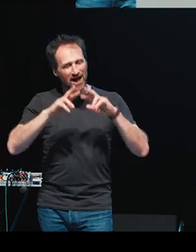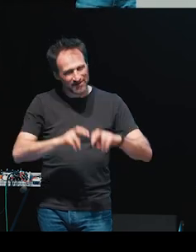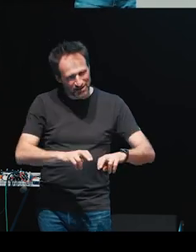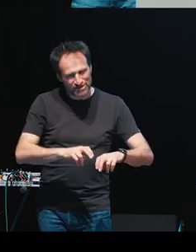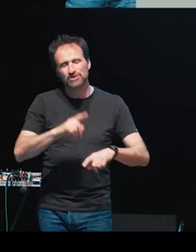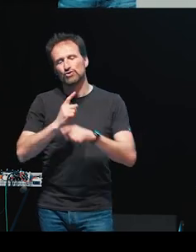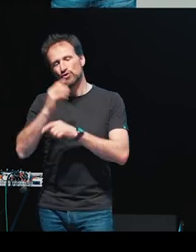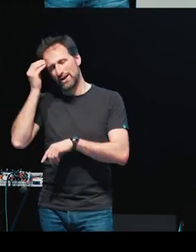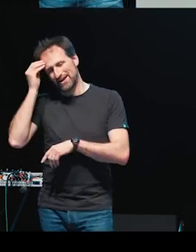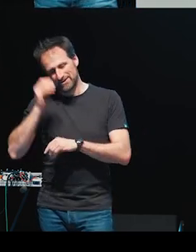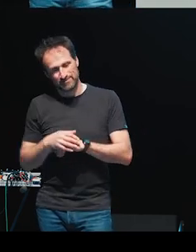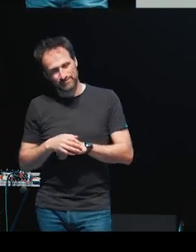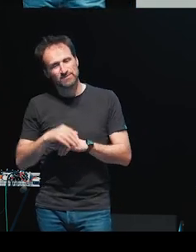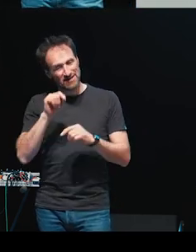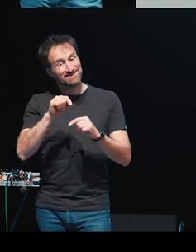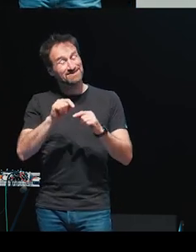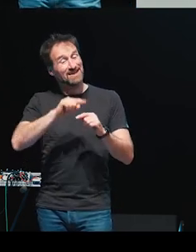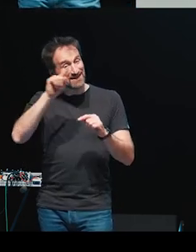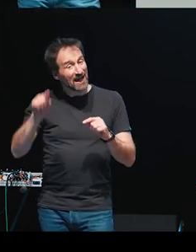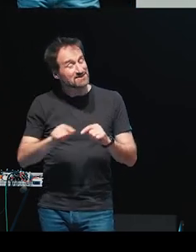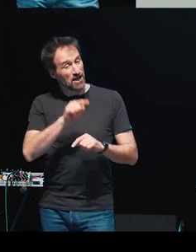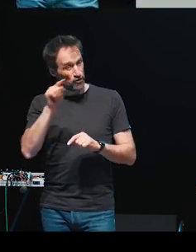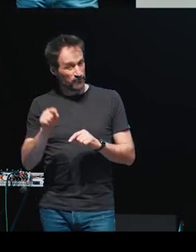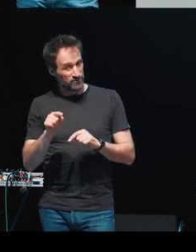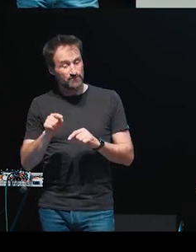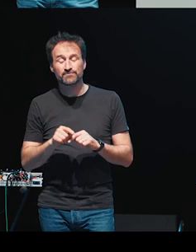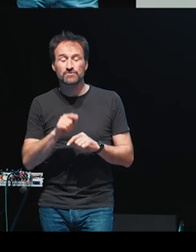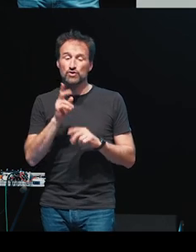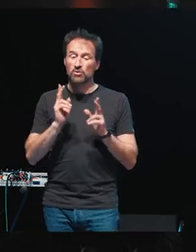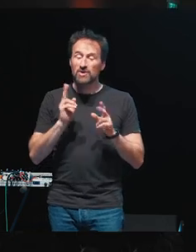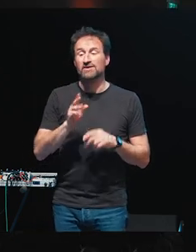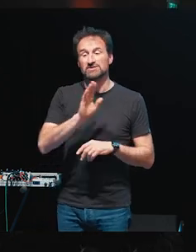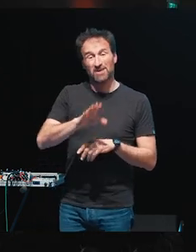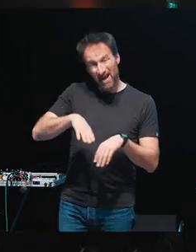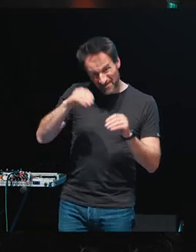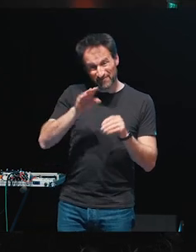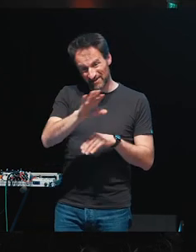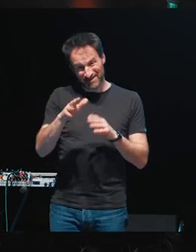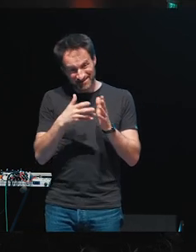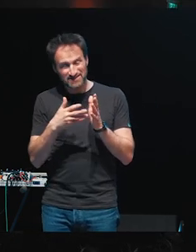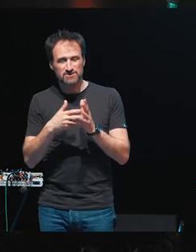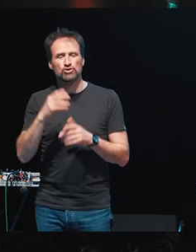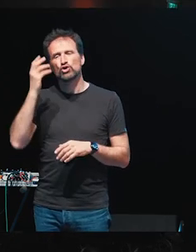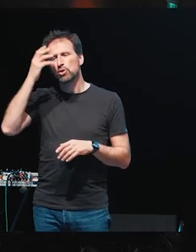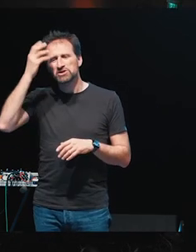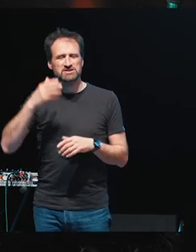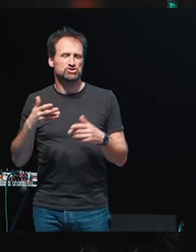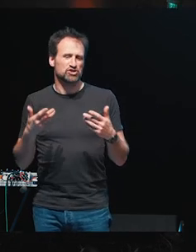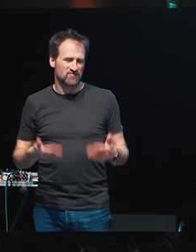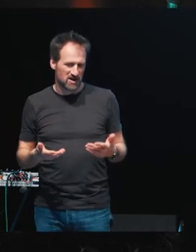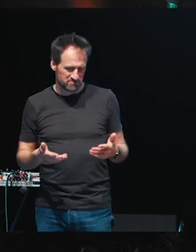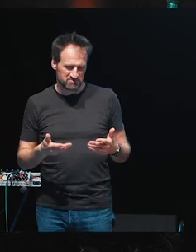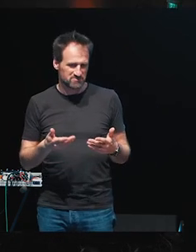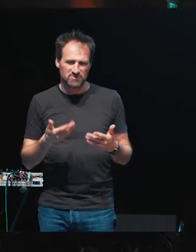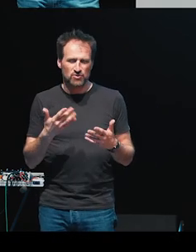what happens is most of the time in A/B testing, initially your hypotheses are weak. That is, it's not based on anything stronger. And once